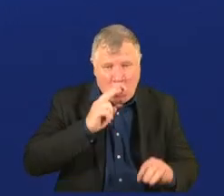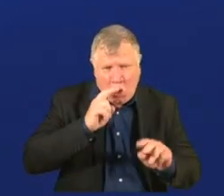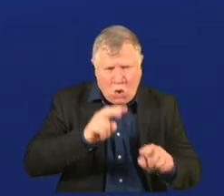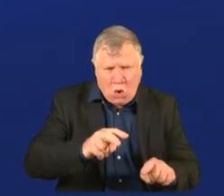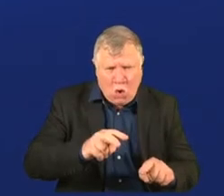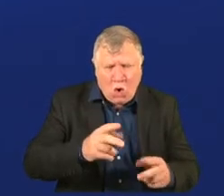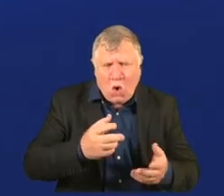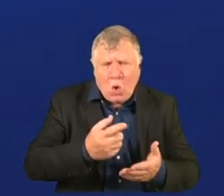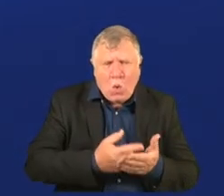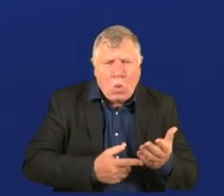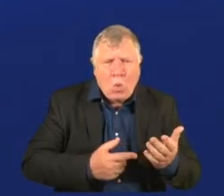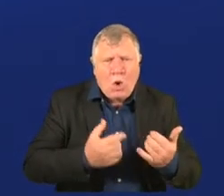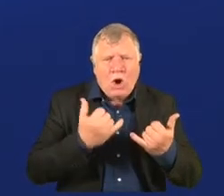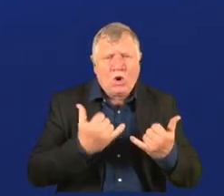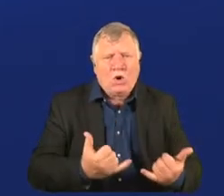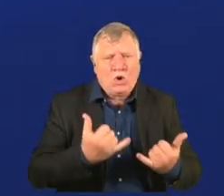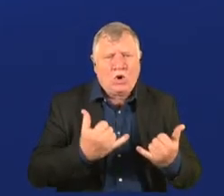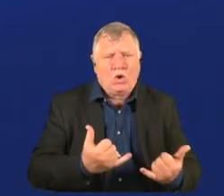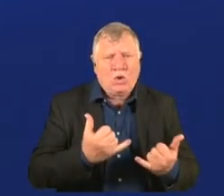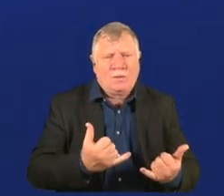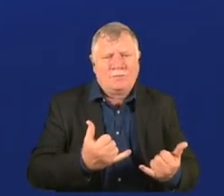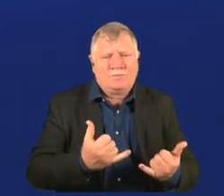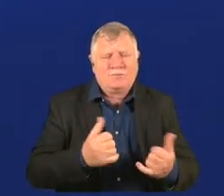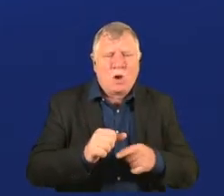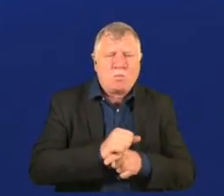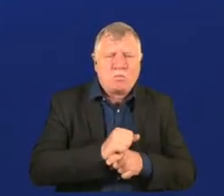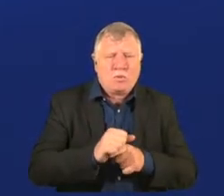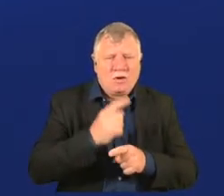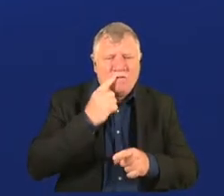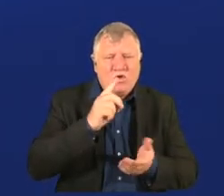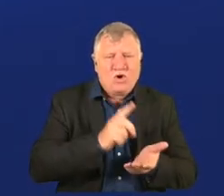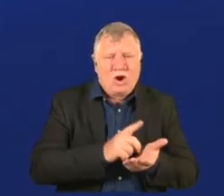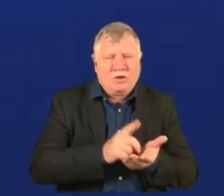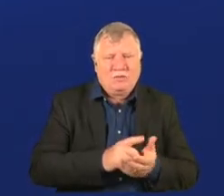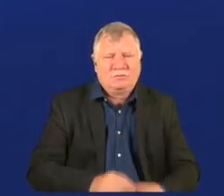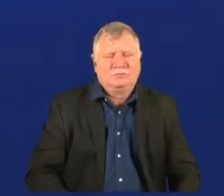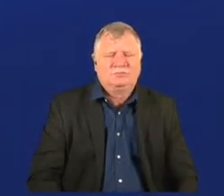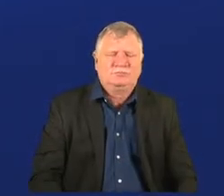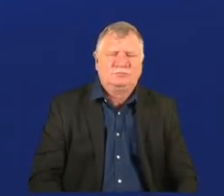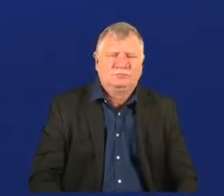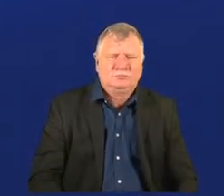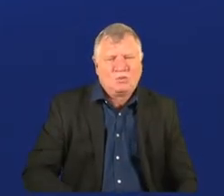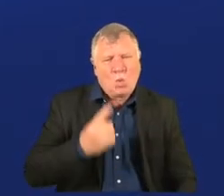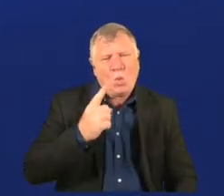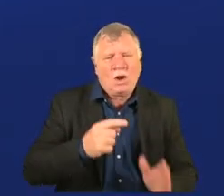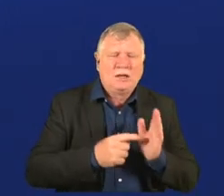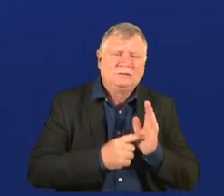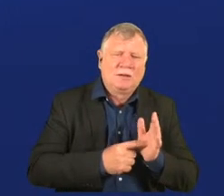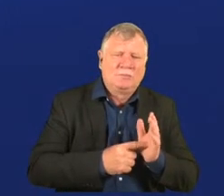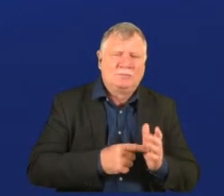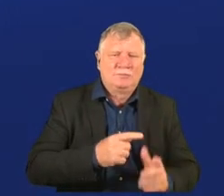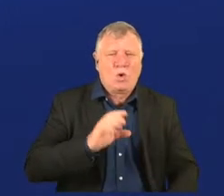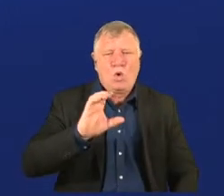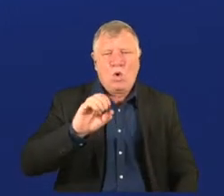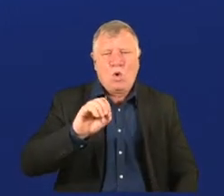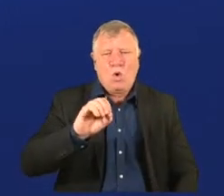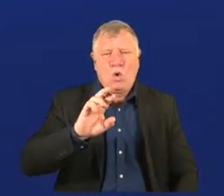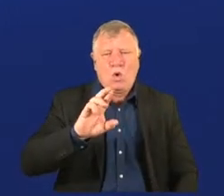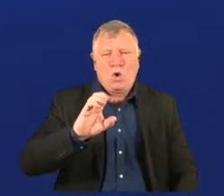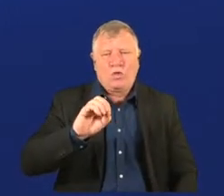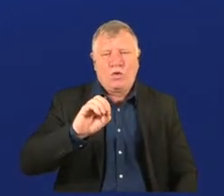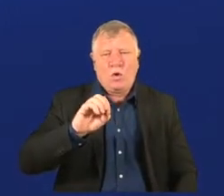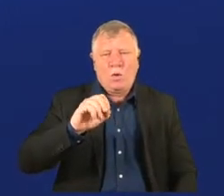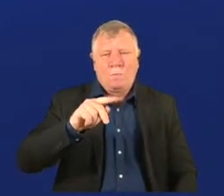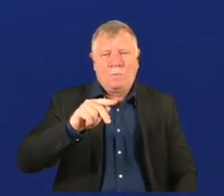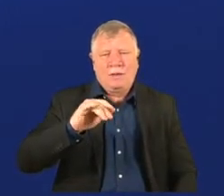at basically the current work practices of physicians. And one example is for orthopedics.